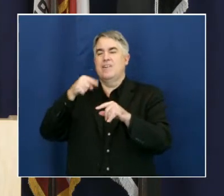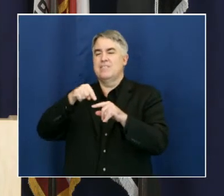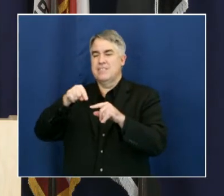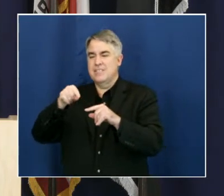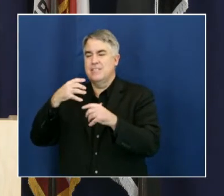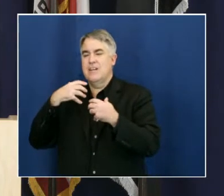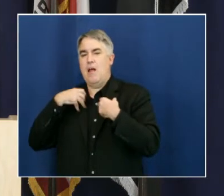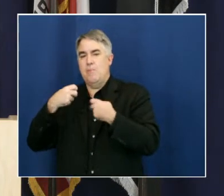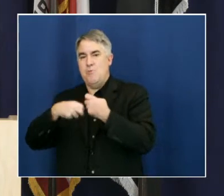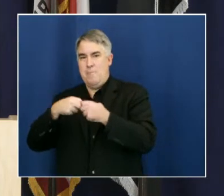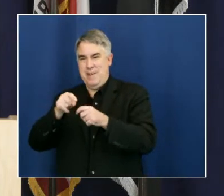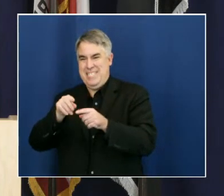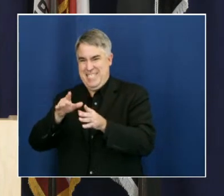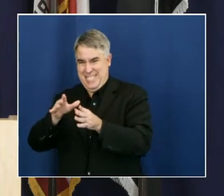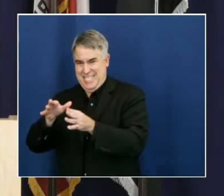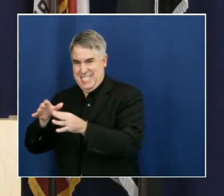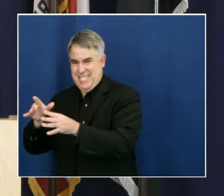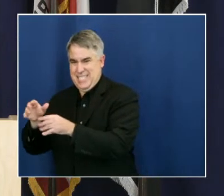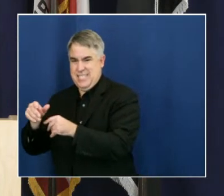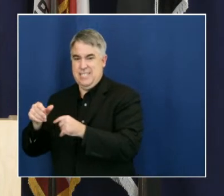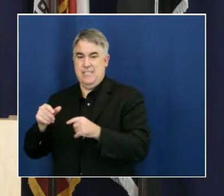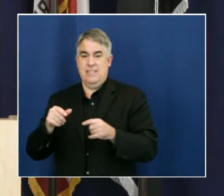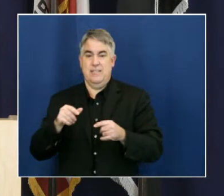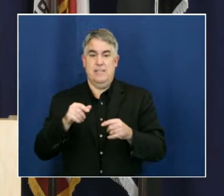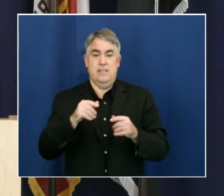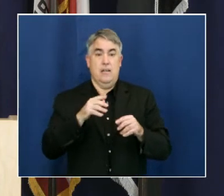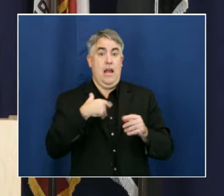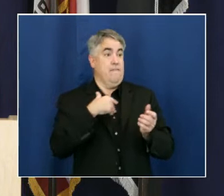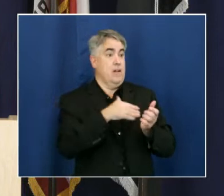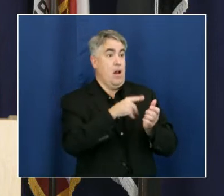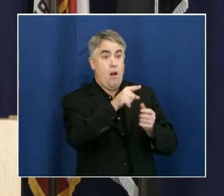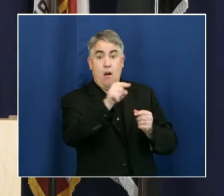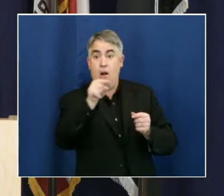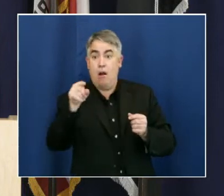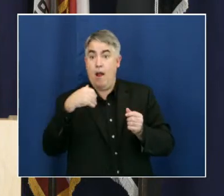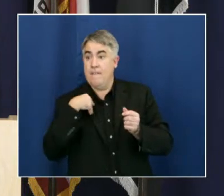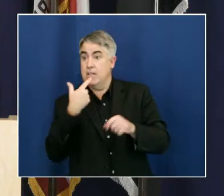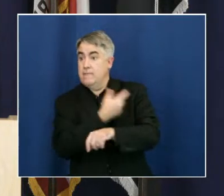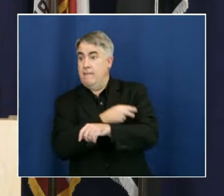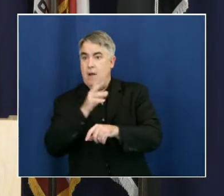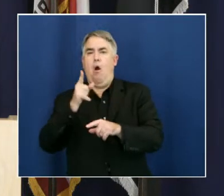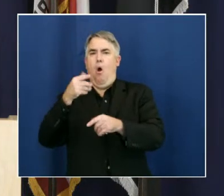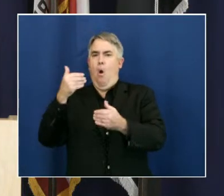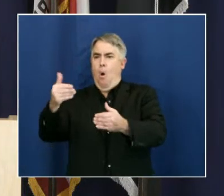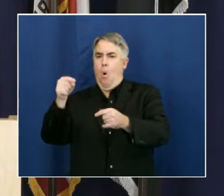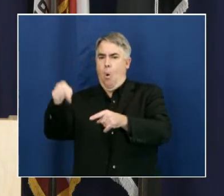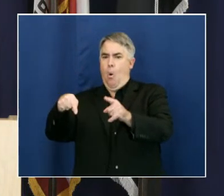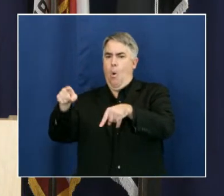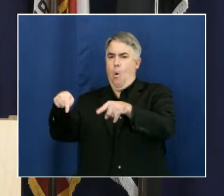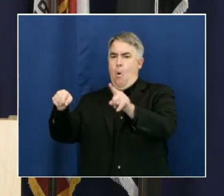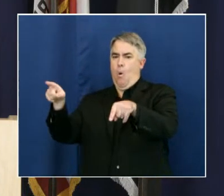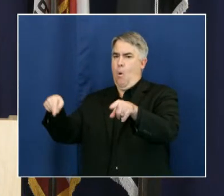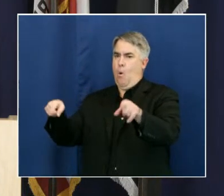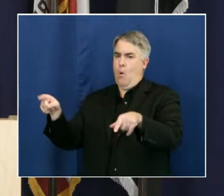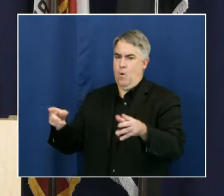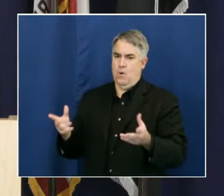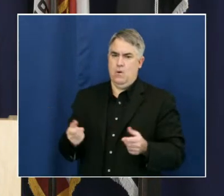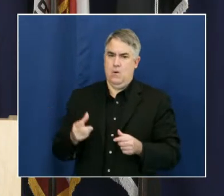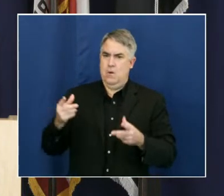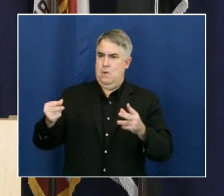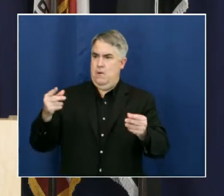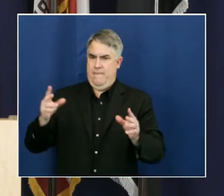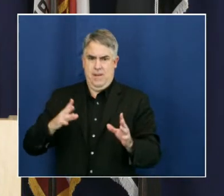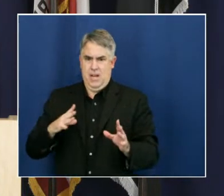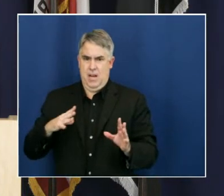that have vaccines, and then as we get things in place, our infrastructure, so that we can open up